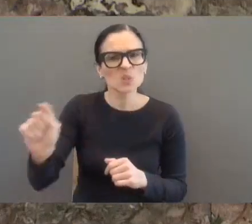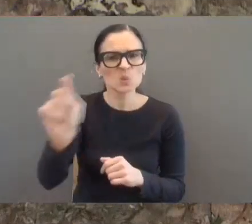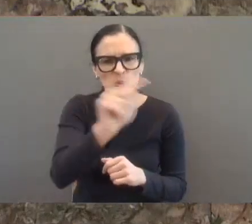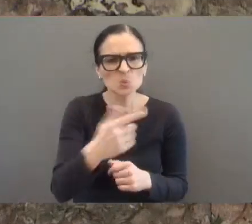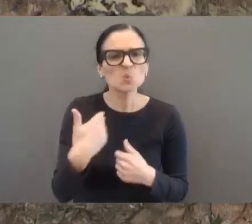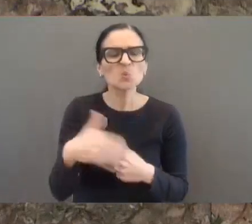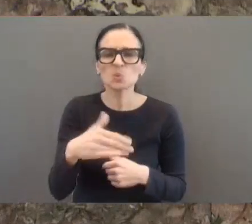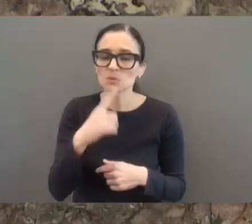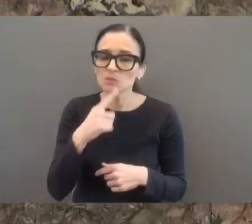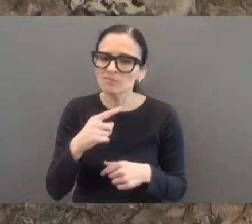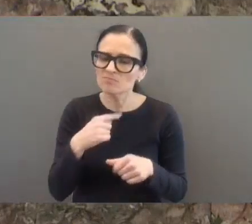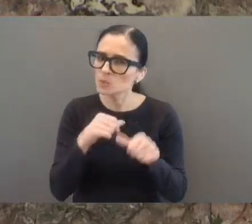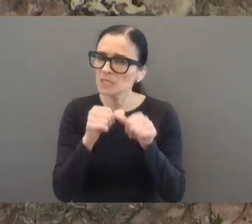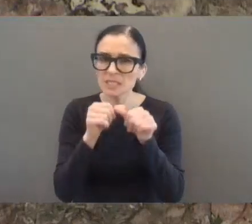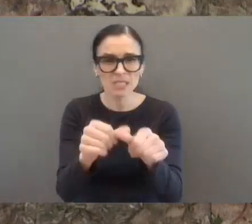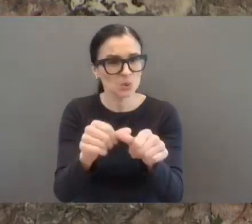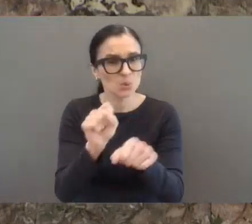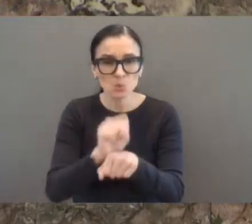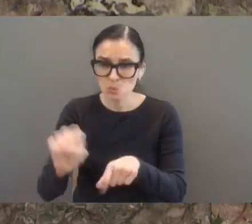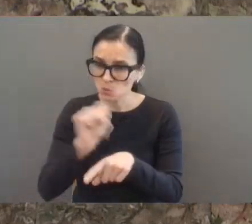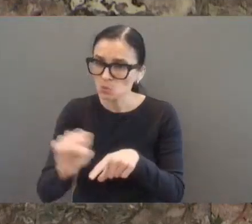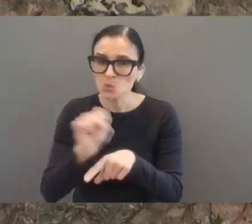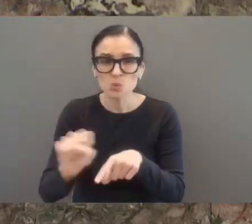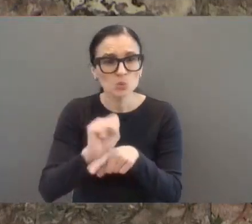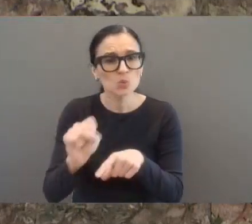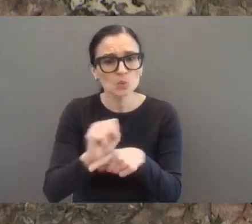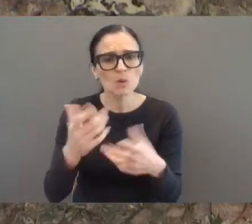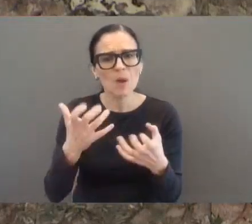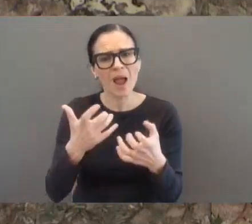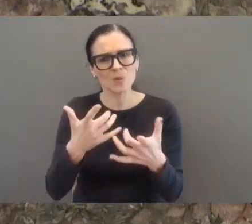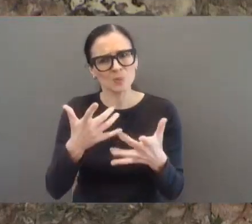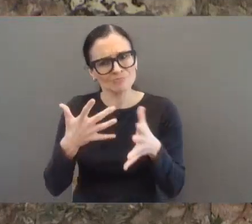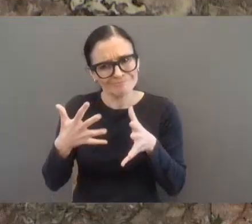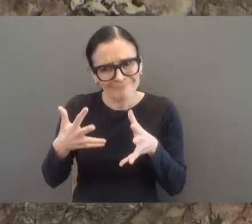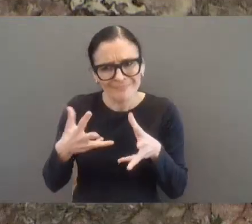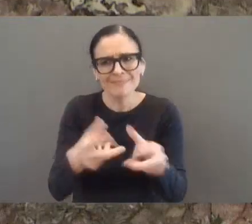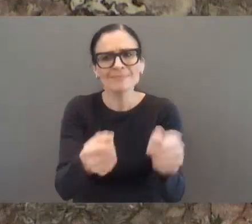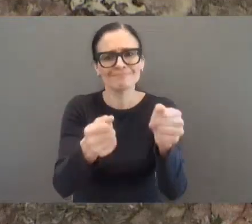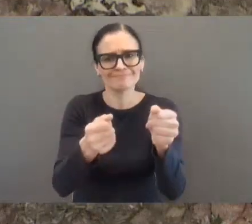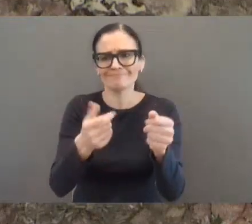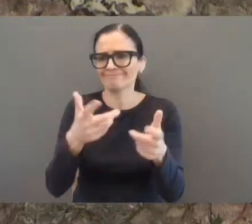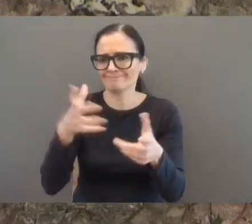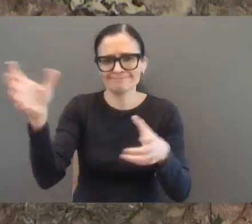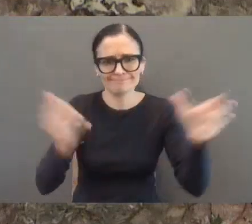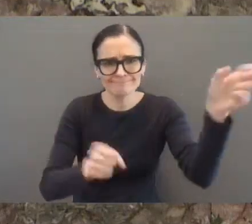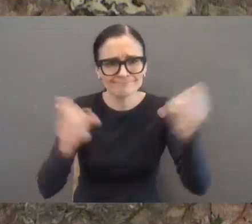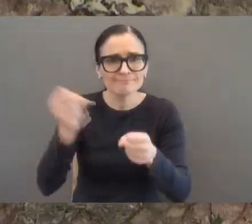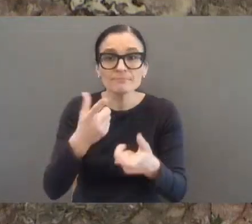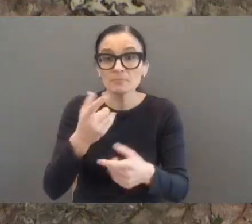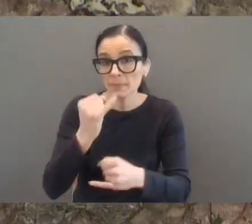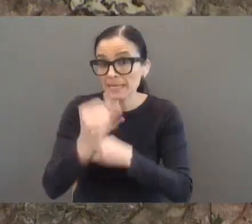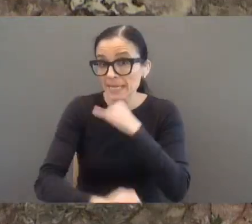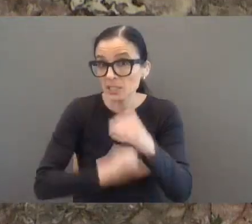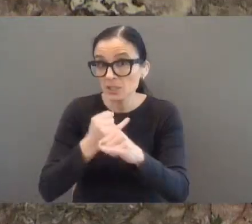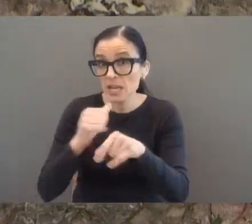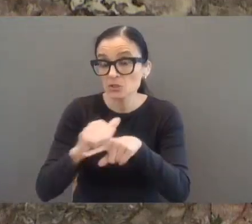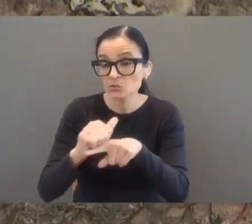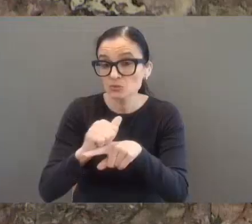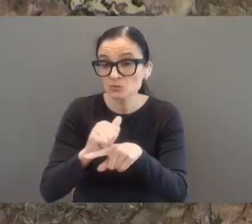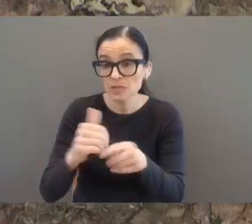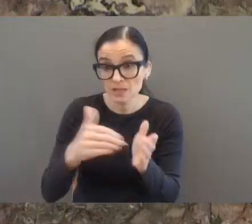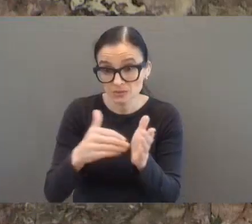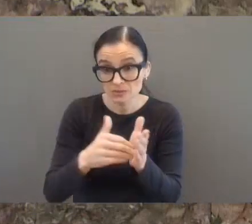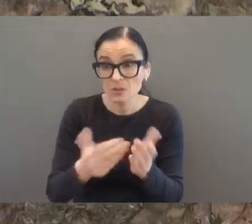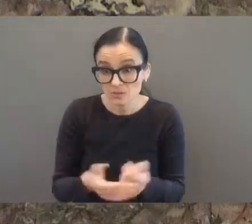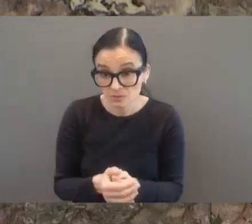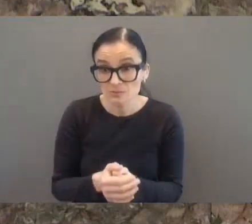of internationally trained doctors, to build a new medical school in Surrey, to train new doctors to work here